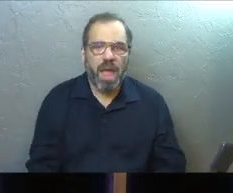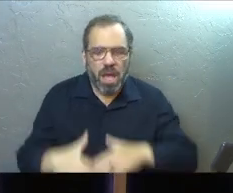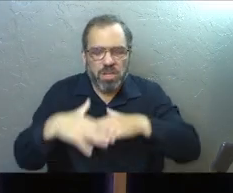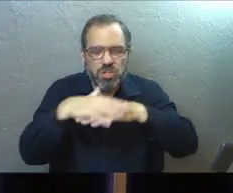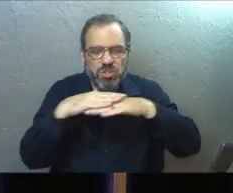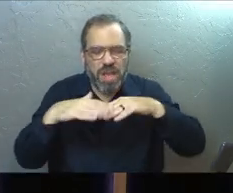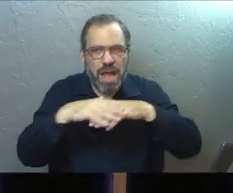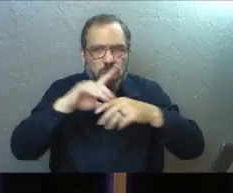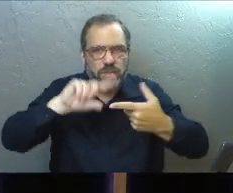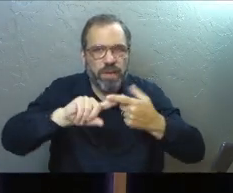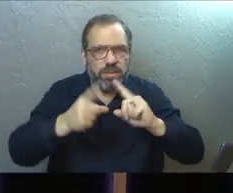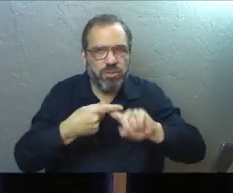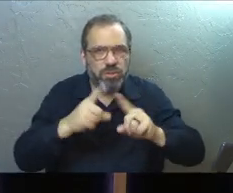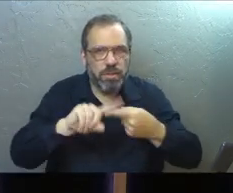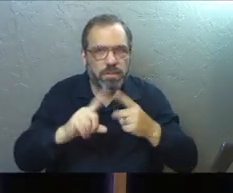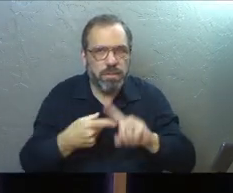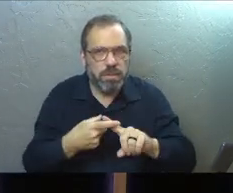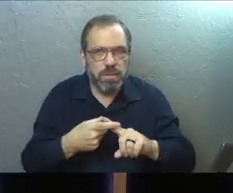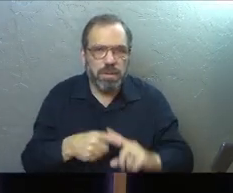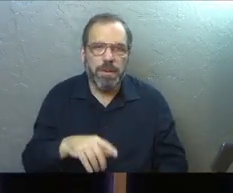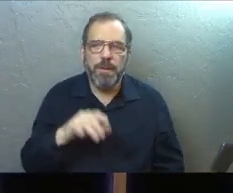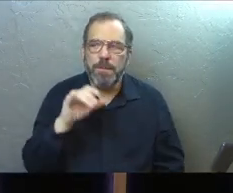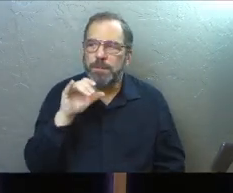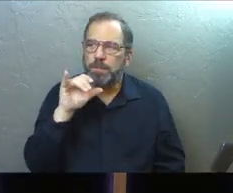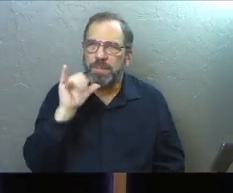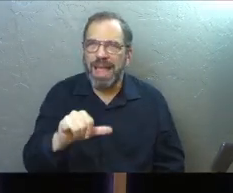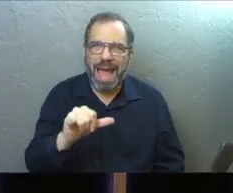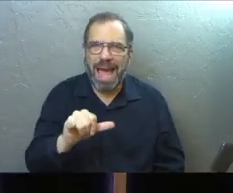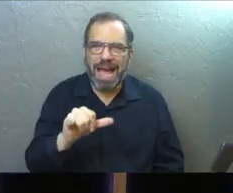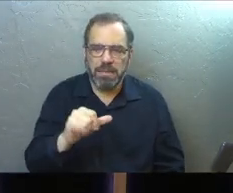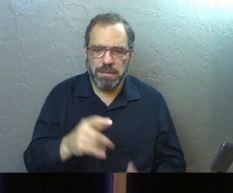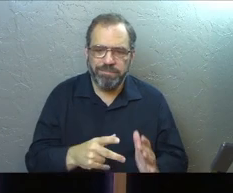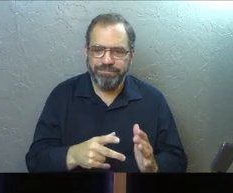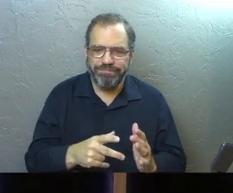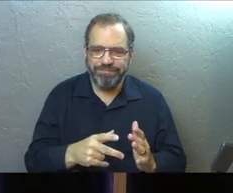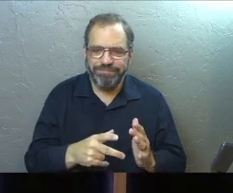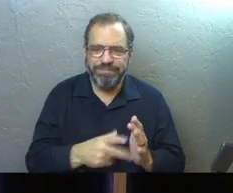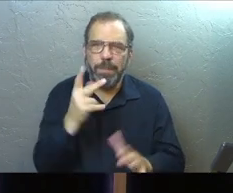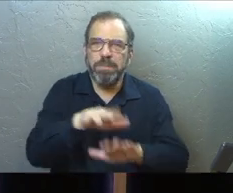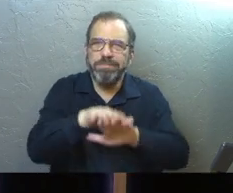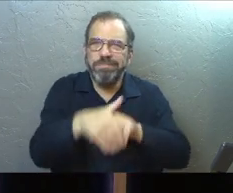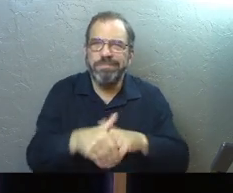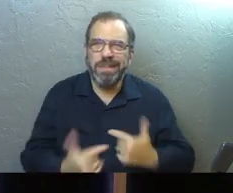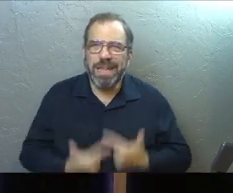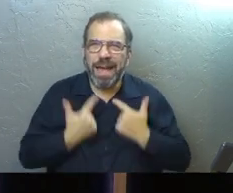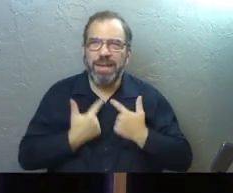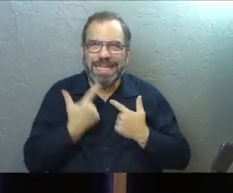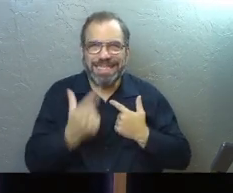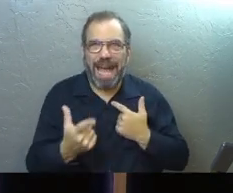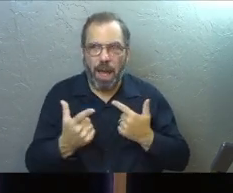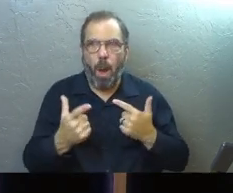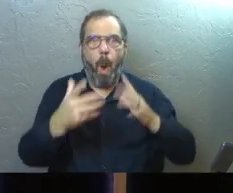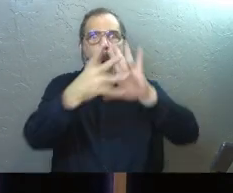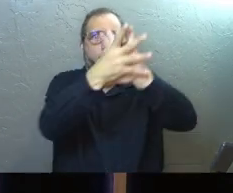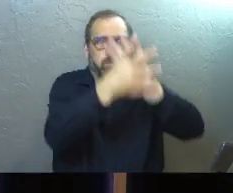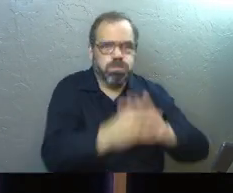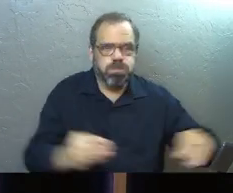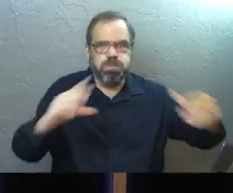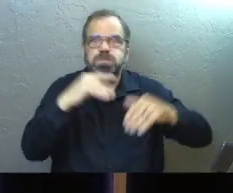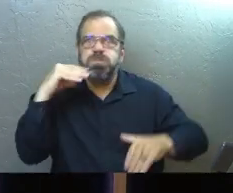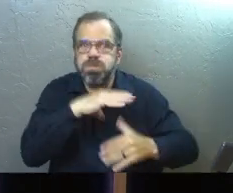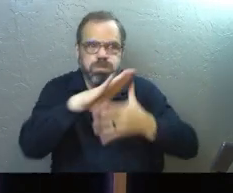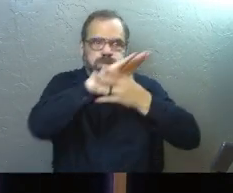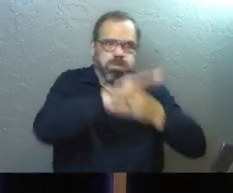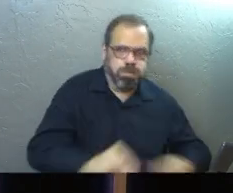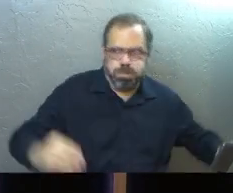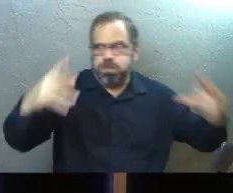Shallow friendships. Next is double life kind of misery. This is when you tell really big lies, right? Like you